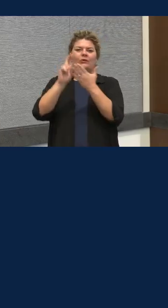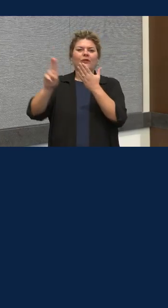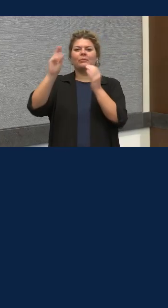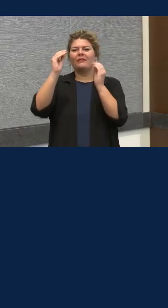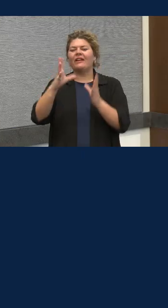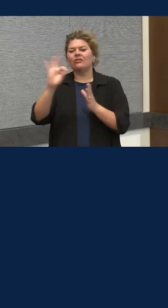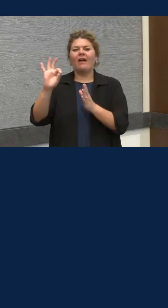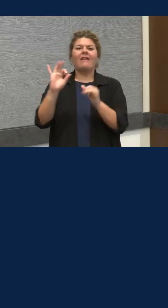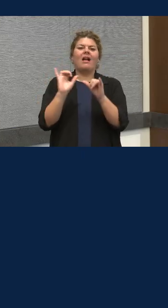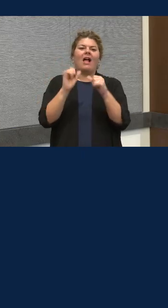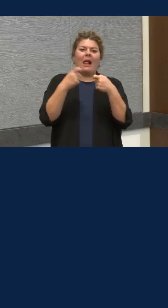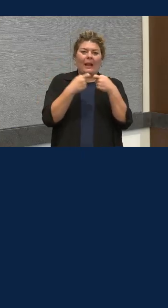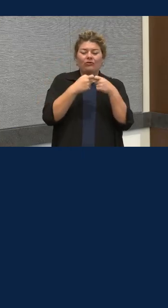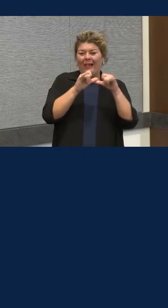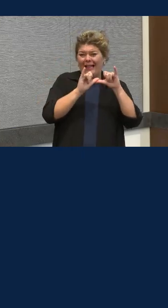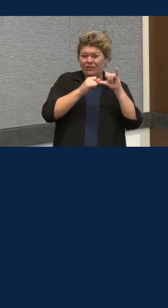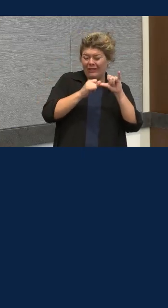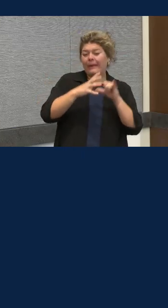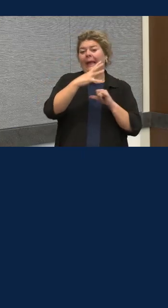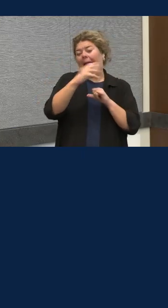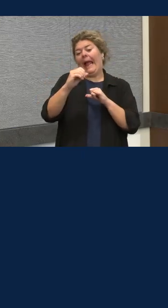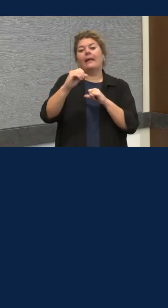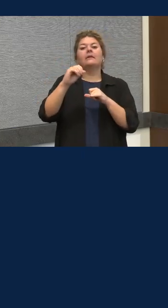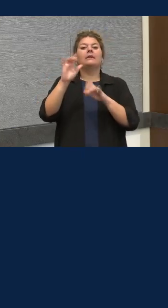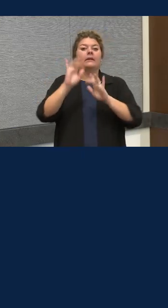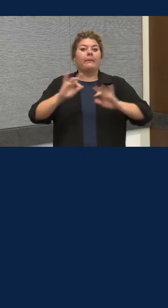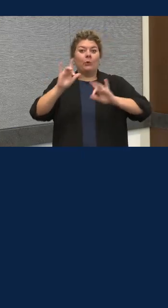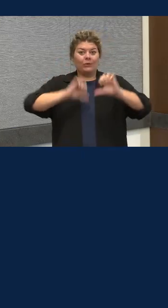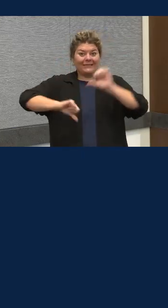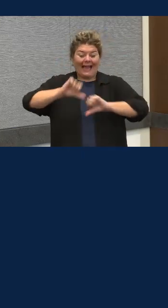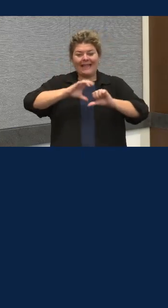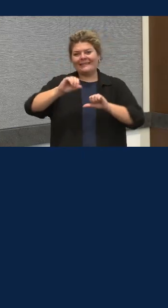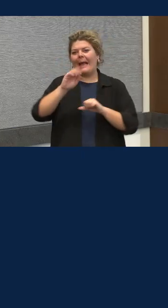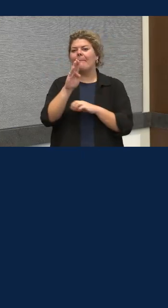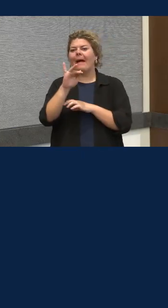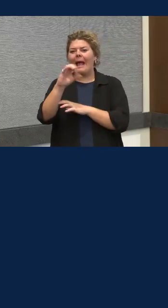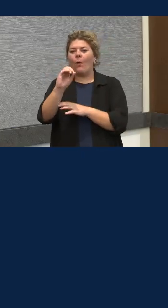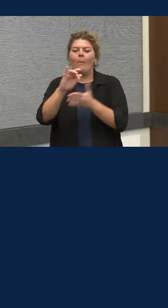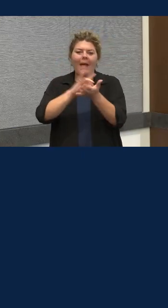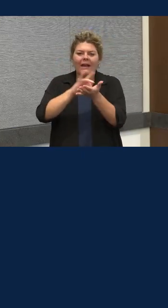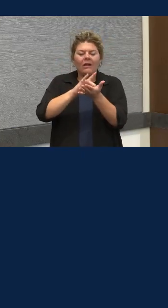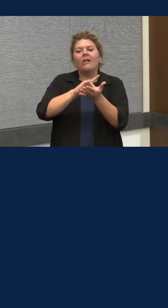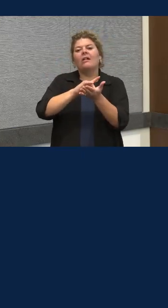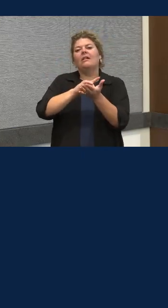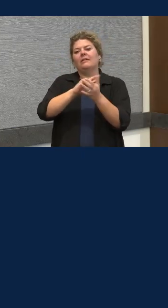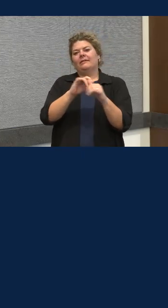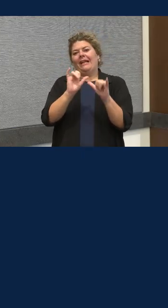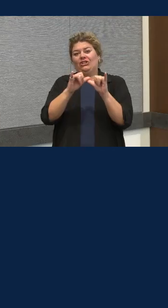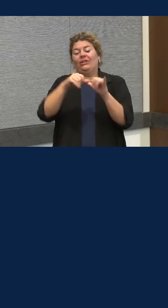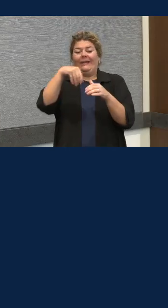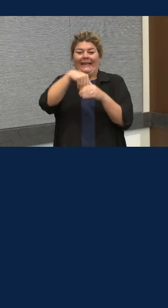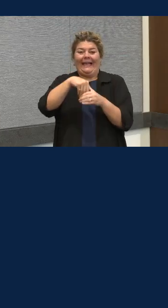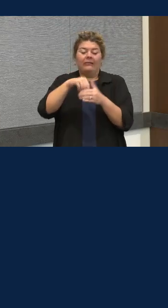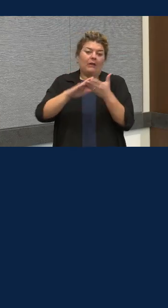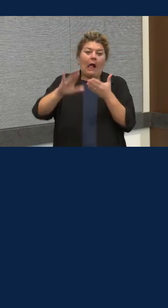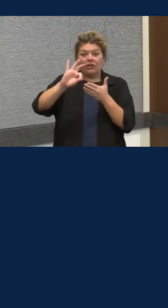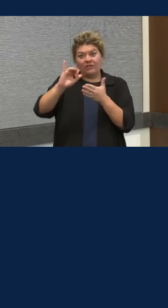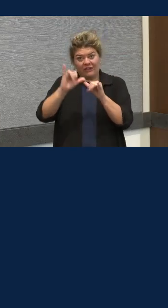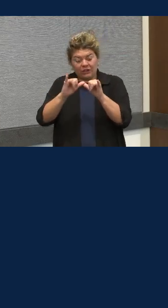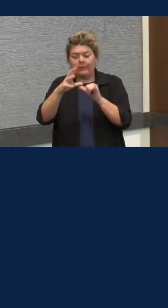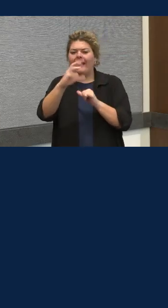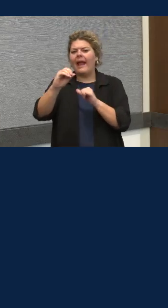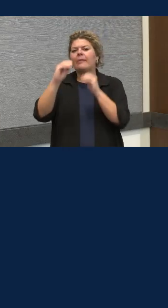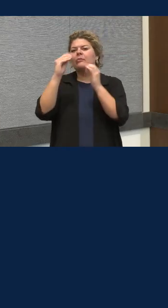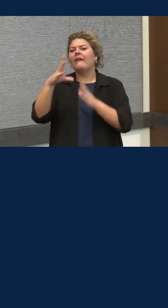Electrical Engineering and Computer Science and Professor of Biomedical Engineering in the College of Engineering, as well as Professor of